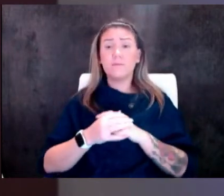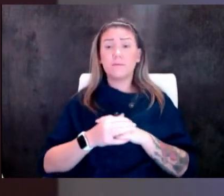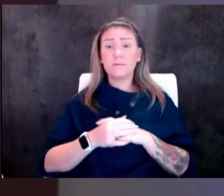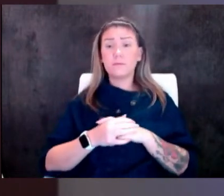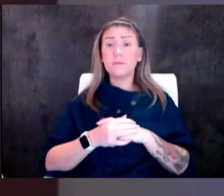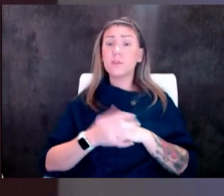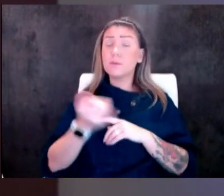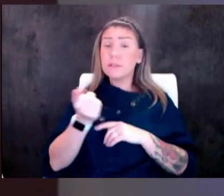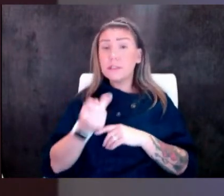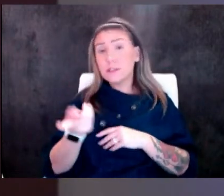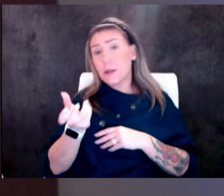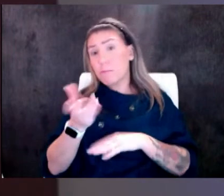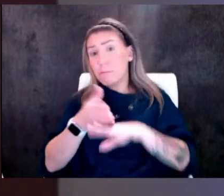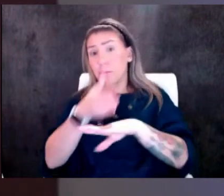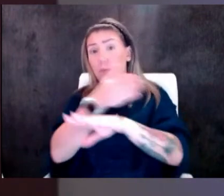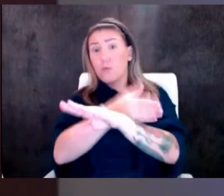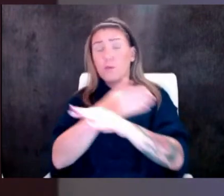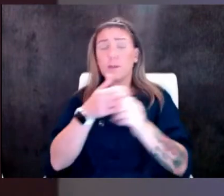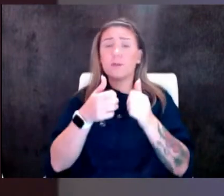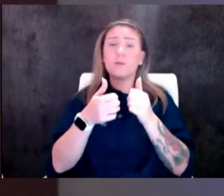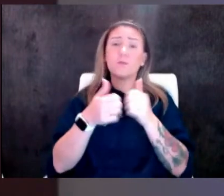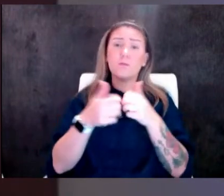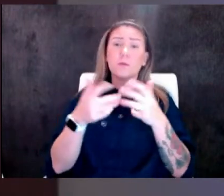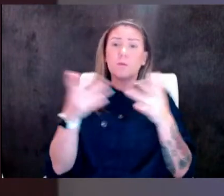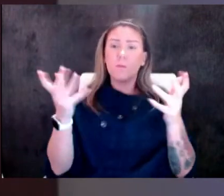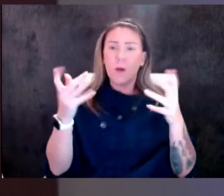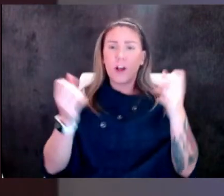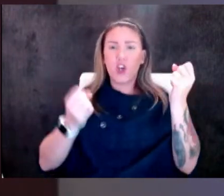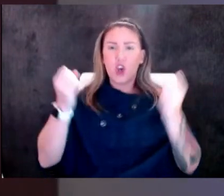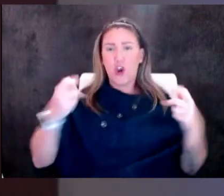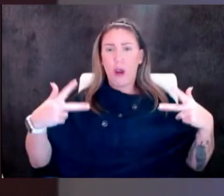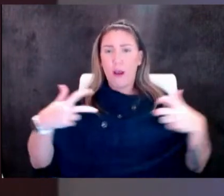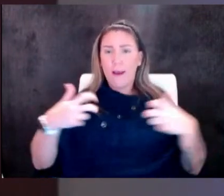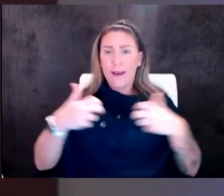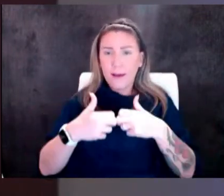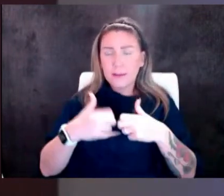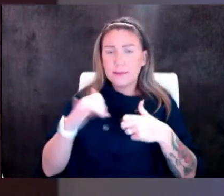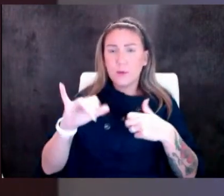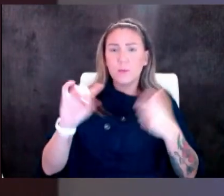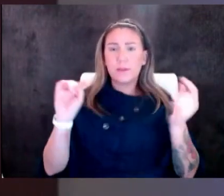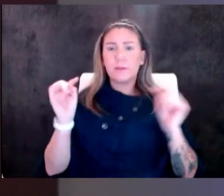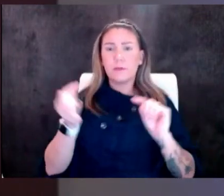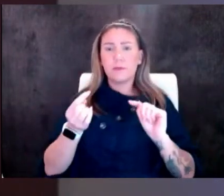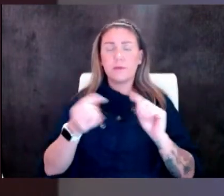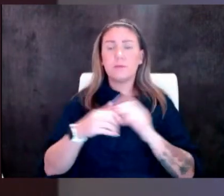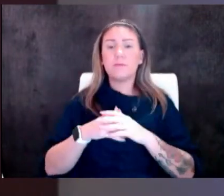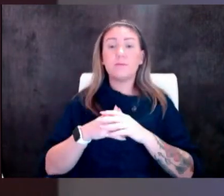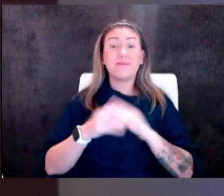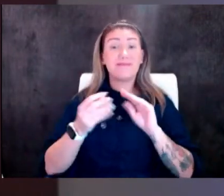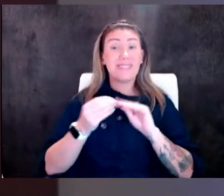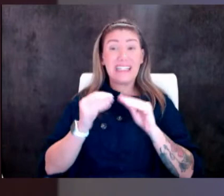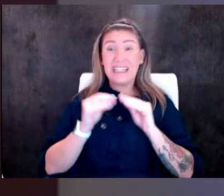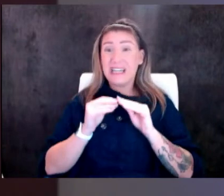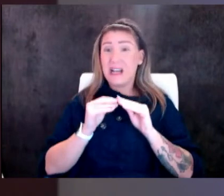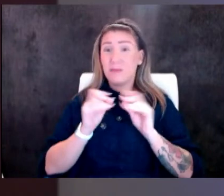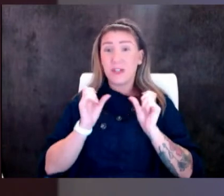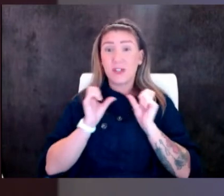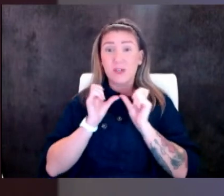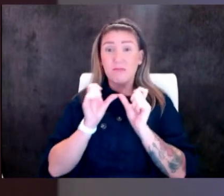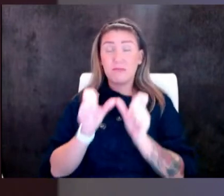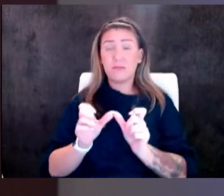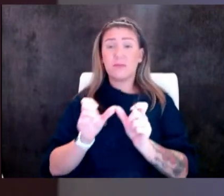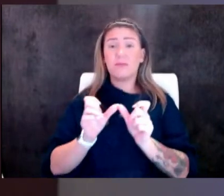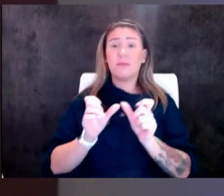improvements, especially in motor vehicle accidents and injuries there, but the numbers just keep going. And I think it just speaks to the